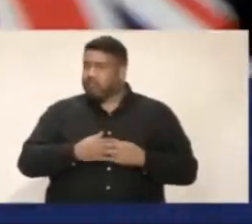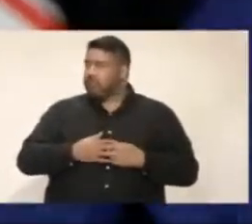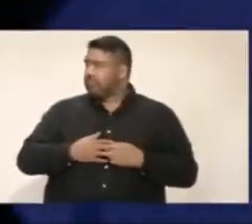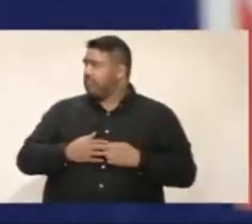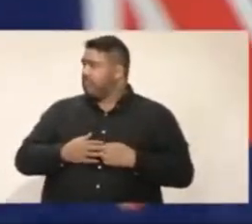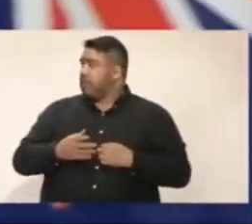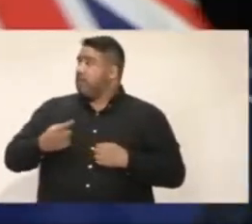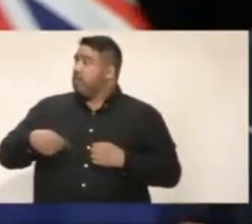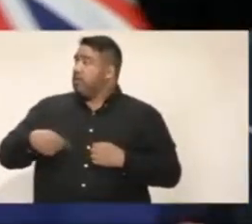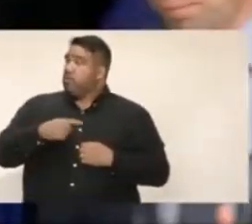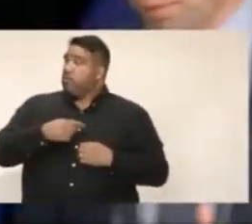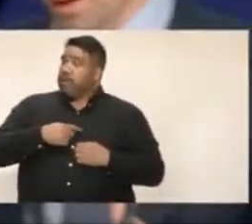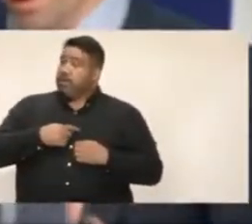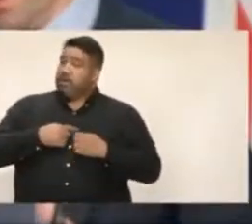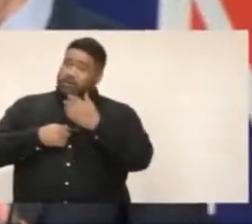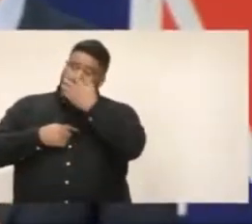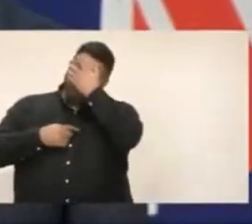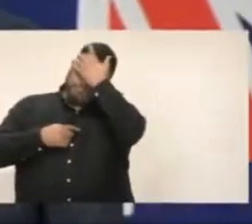We're hopeful